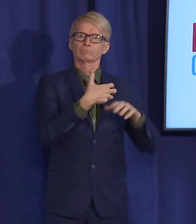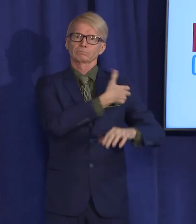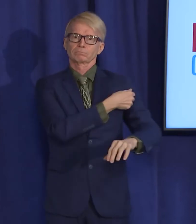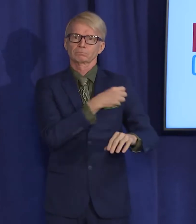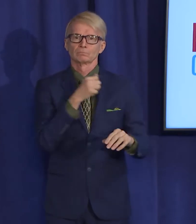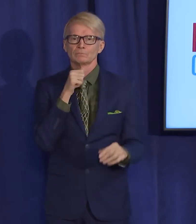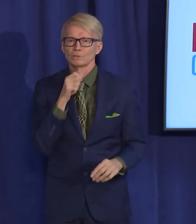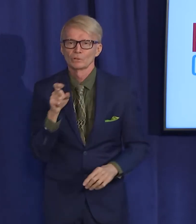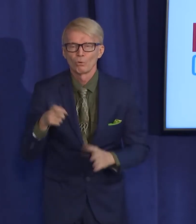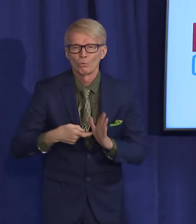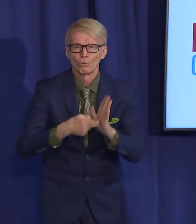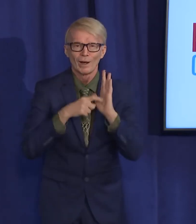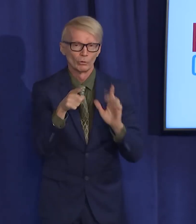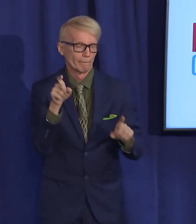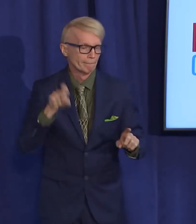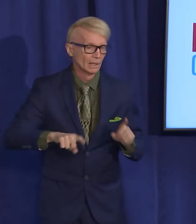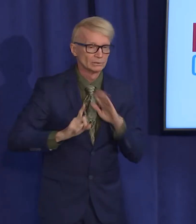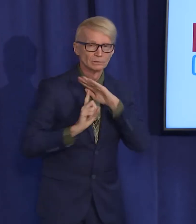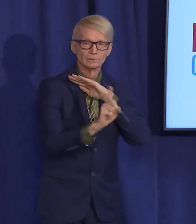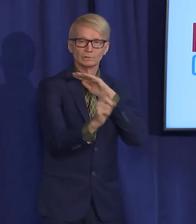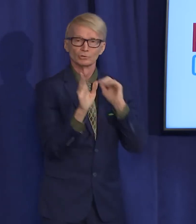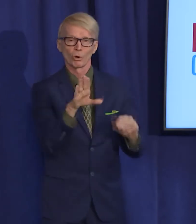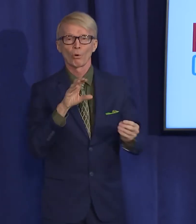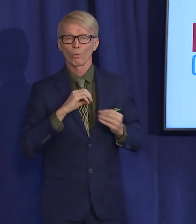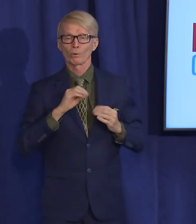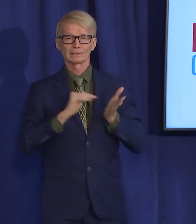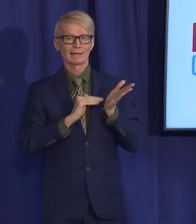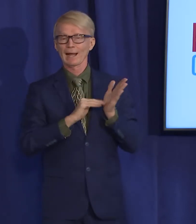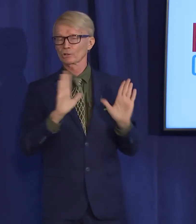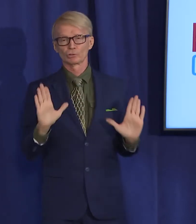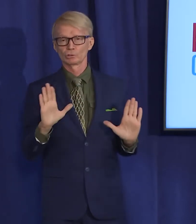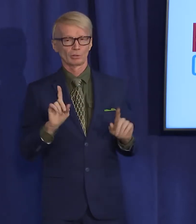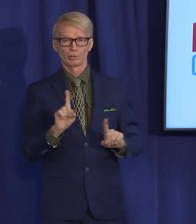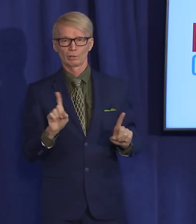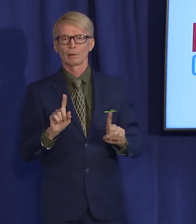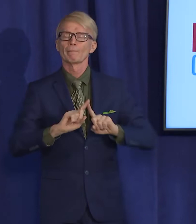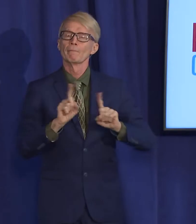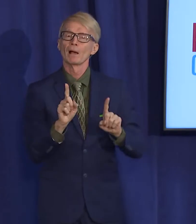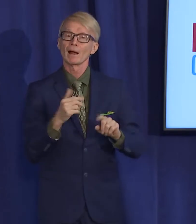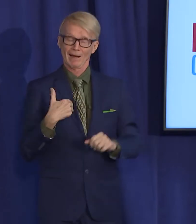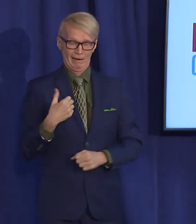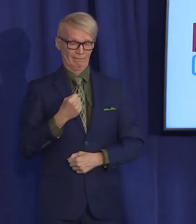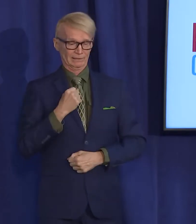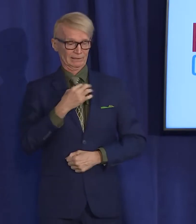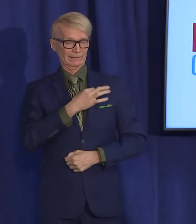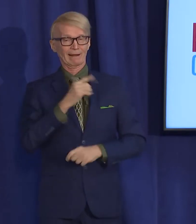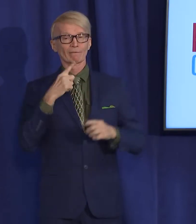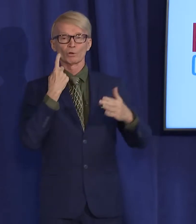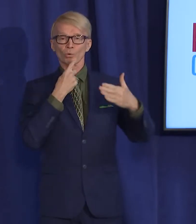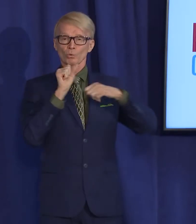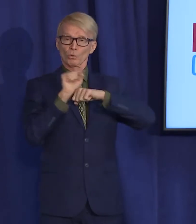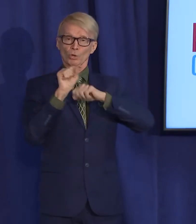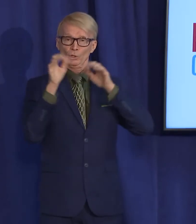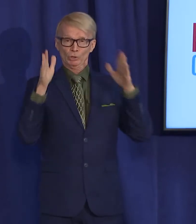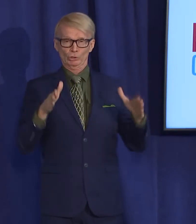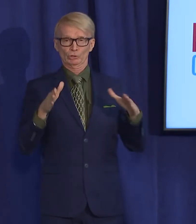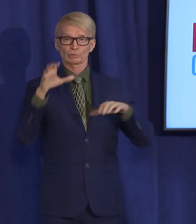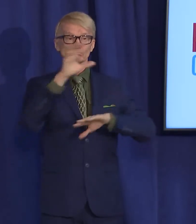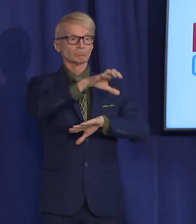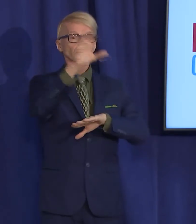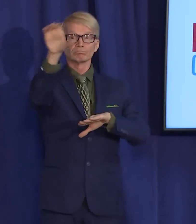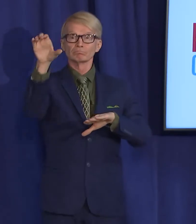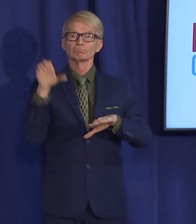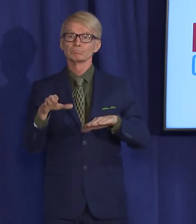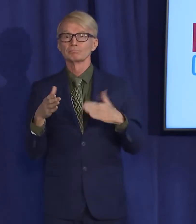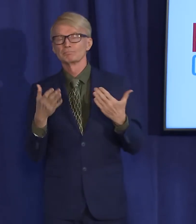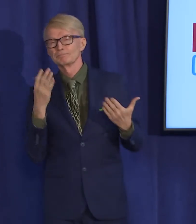get vaccinated with your regular doctor. When we are doing employer-focused vaccinations, which is likely to be able to begin probably more in